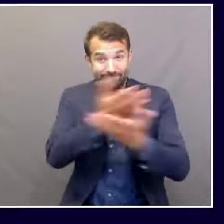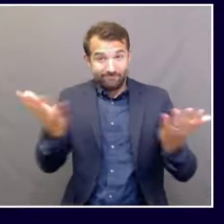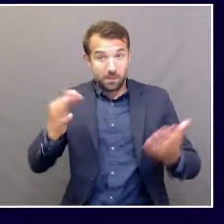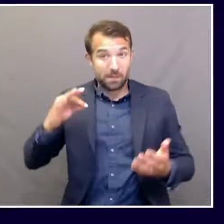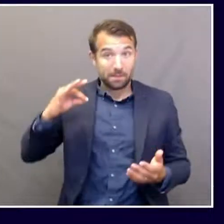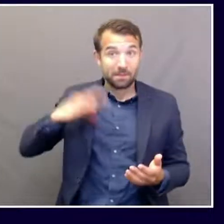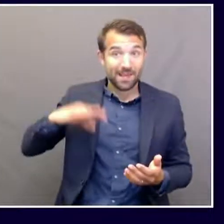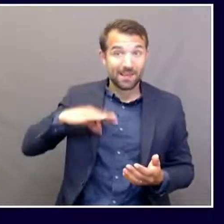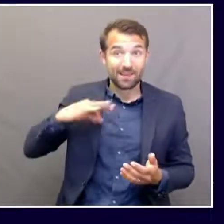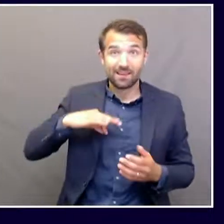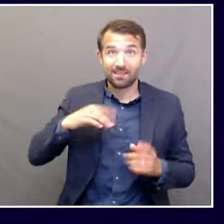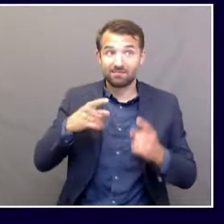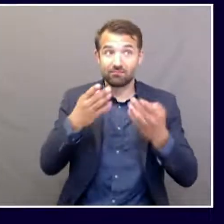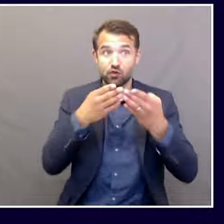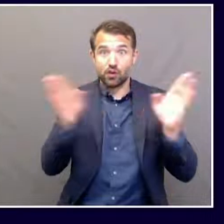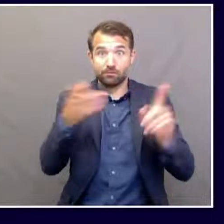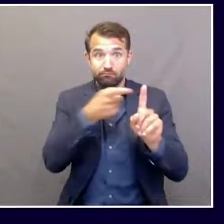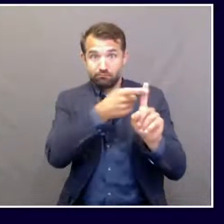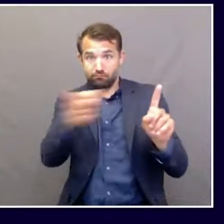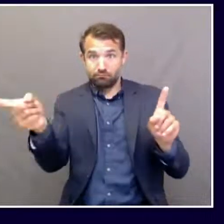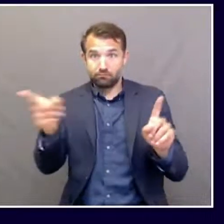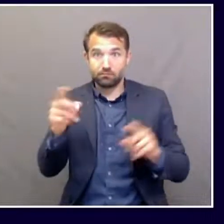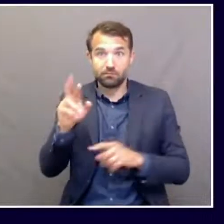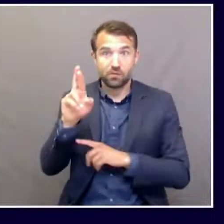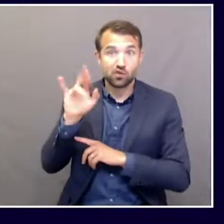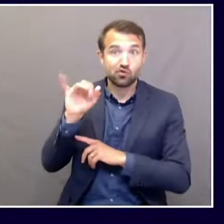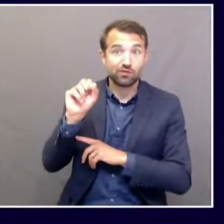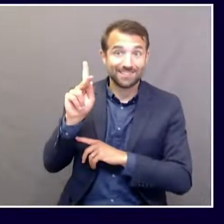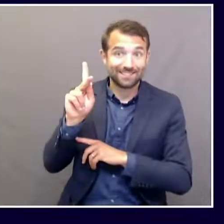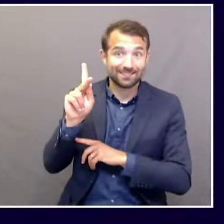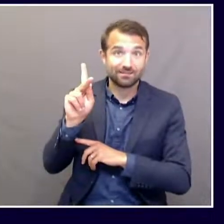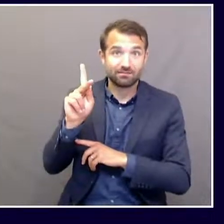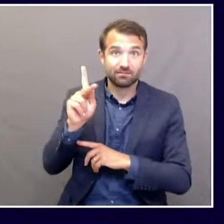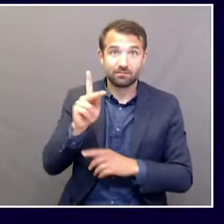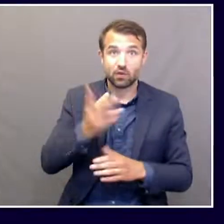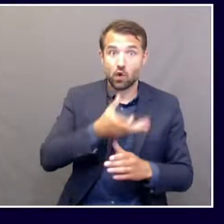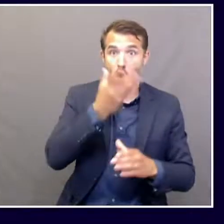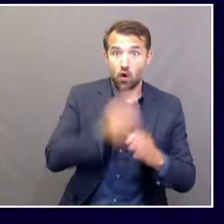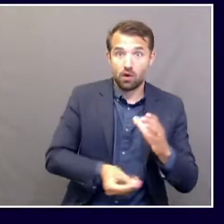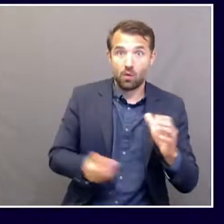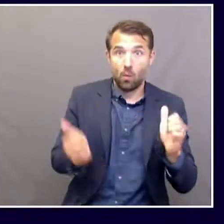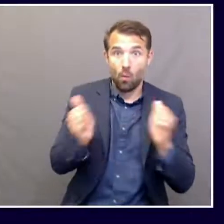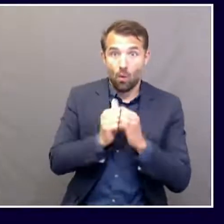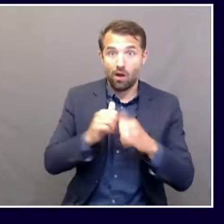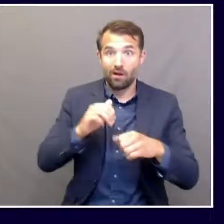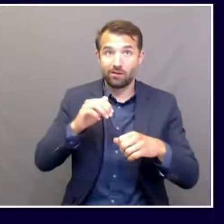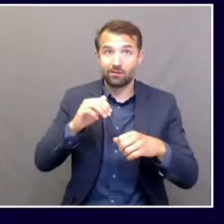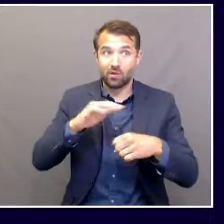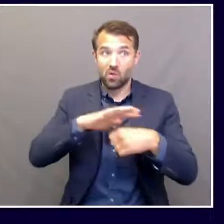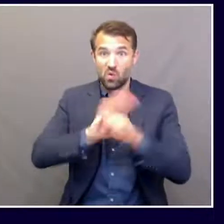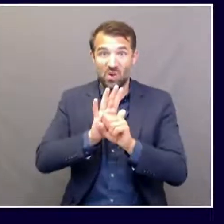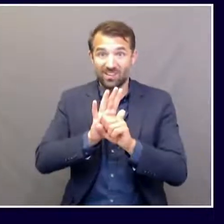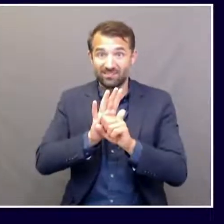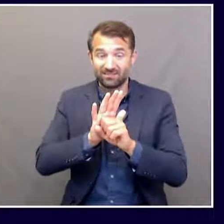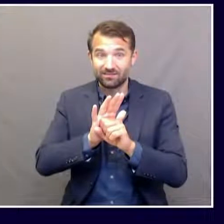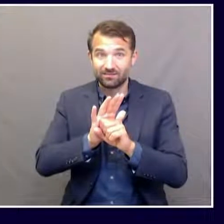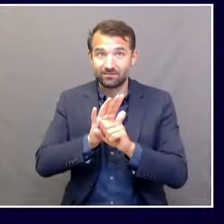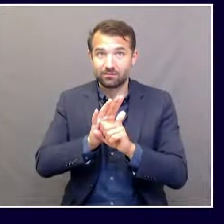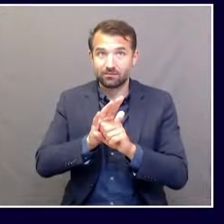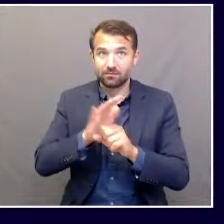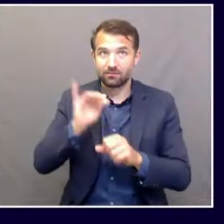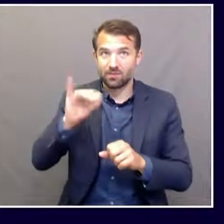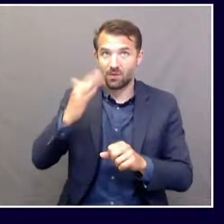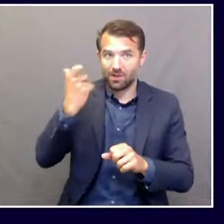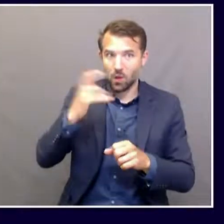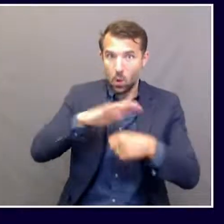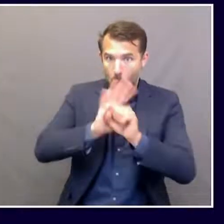the risk of passing away with COVID because of COVID after you've been vaccinated goes down